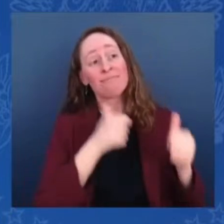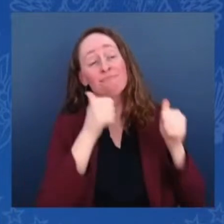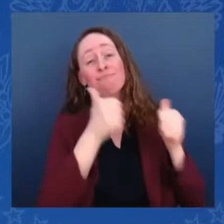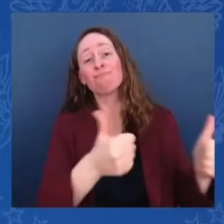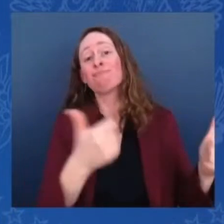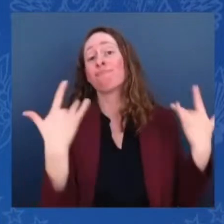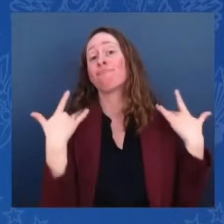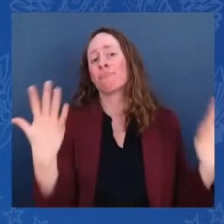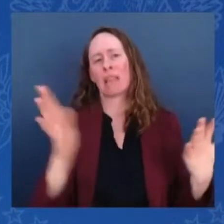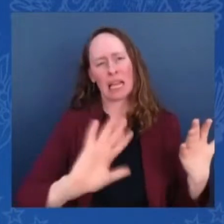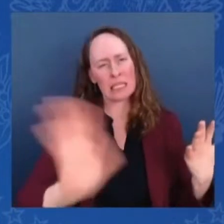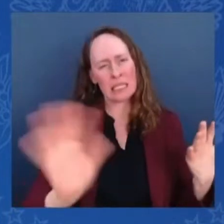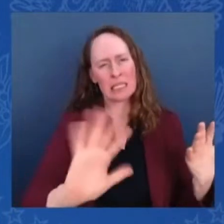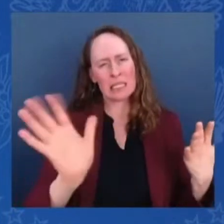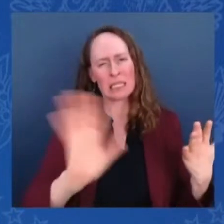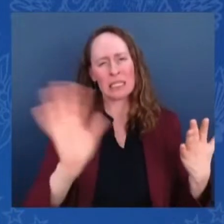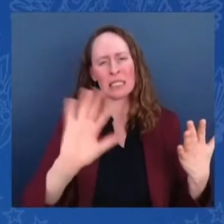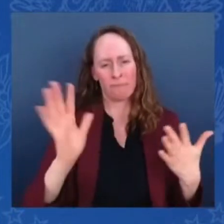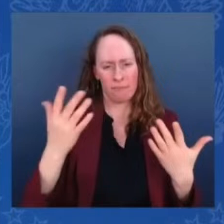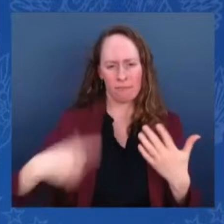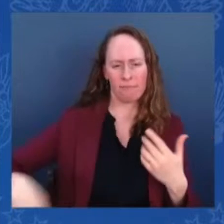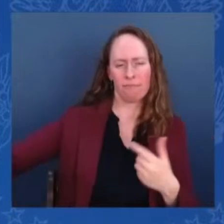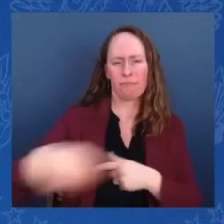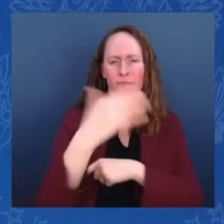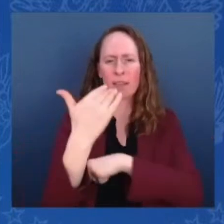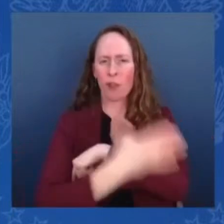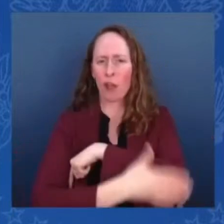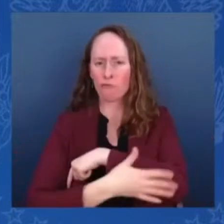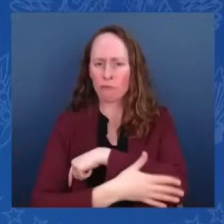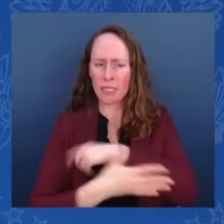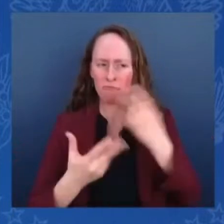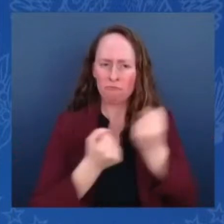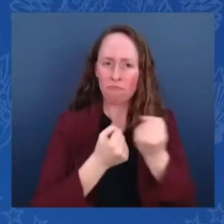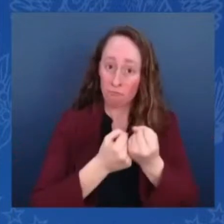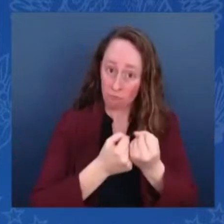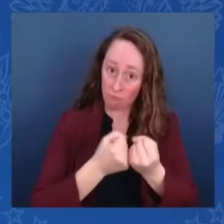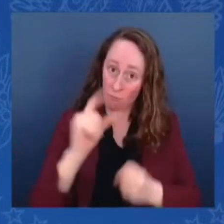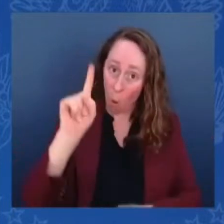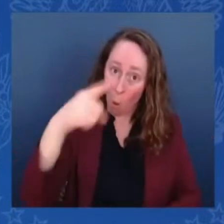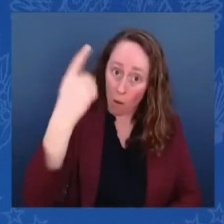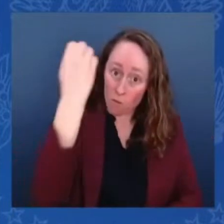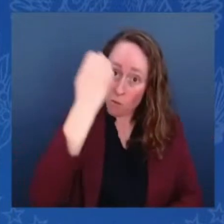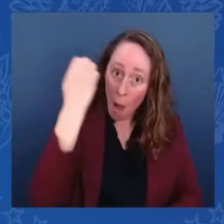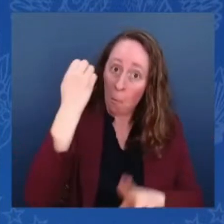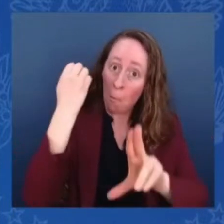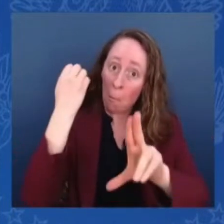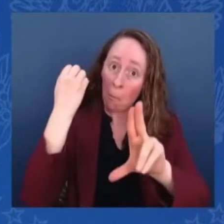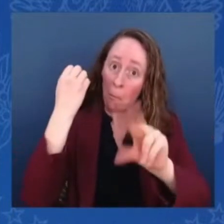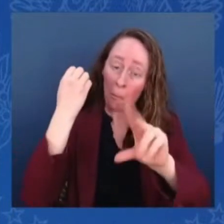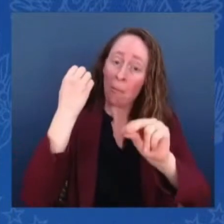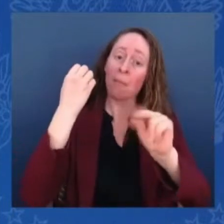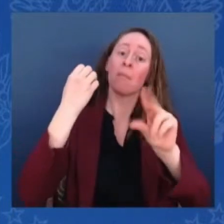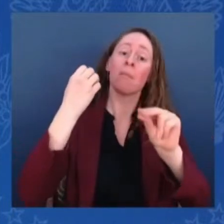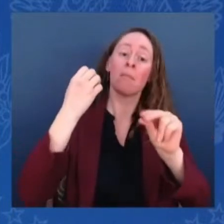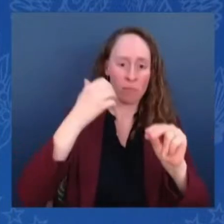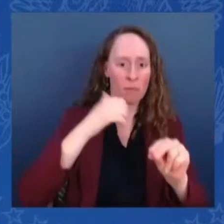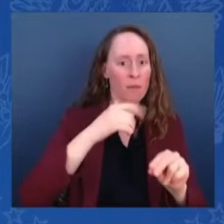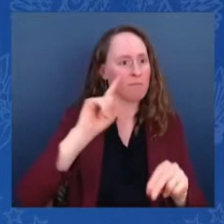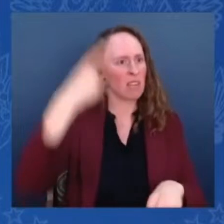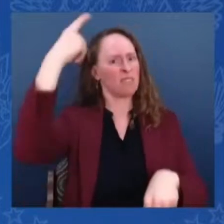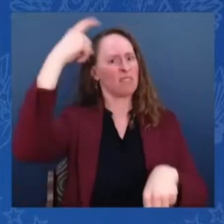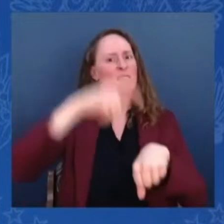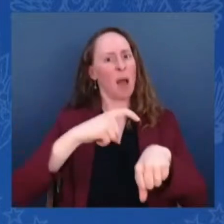with Ukraine, not just in Europe, but for the first time in Asia as well. Because those countries in Asia